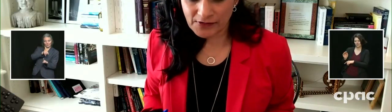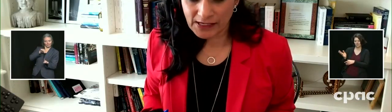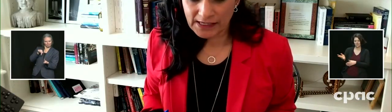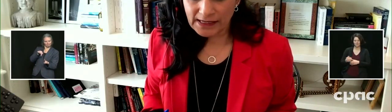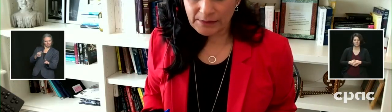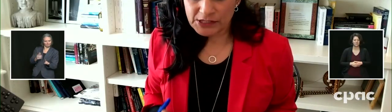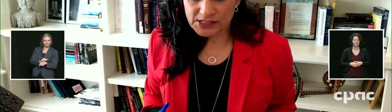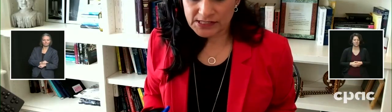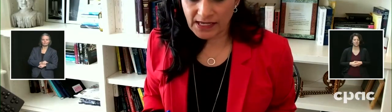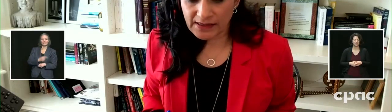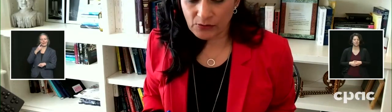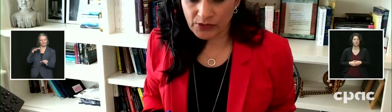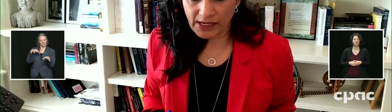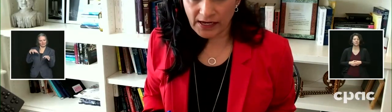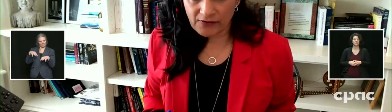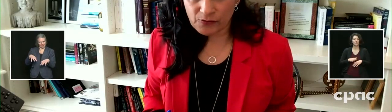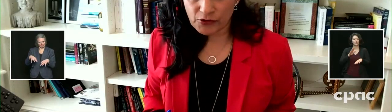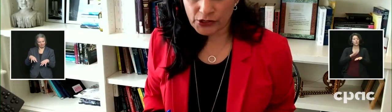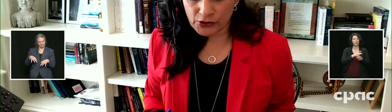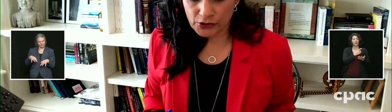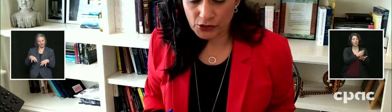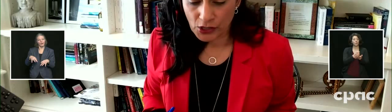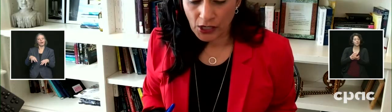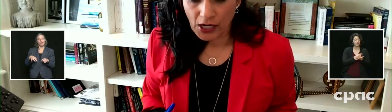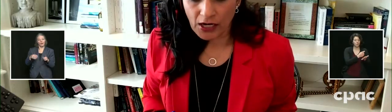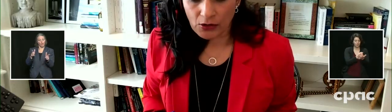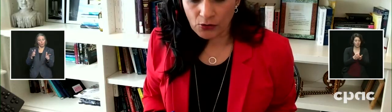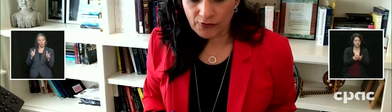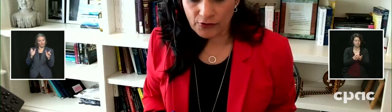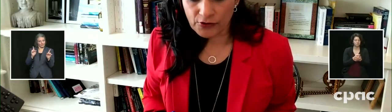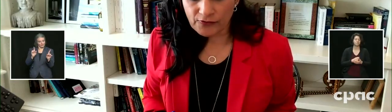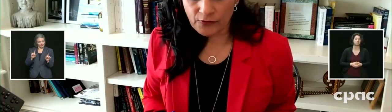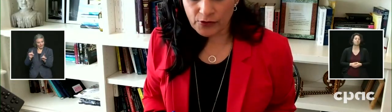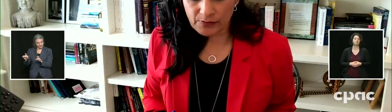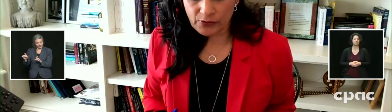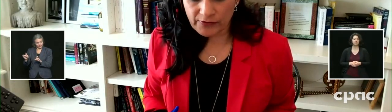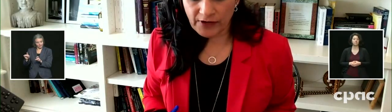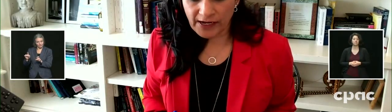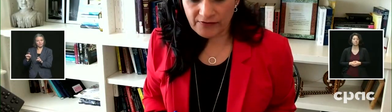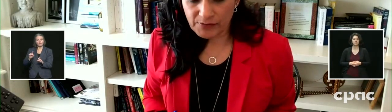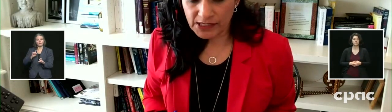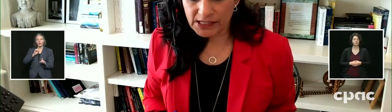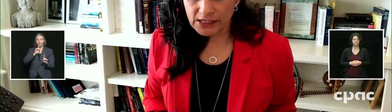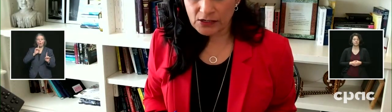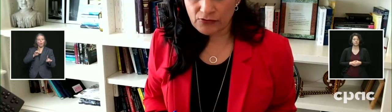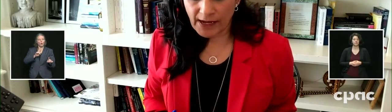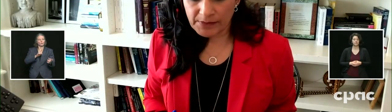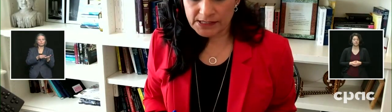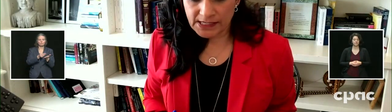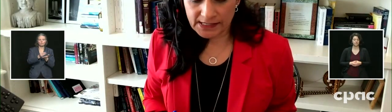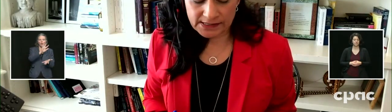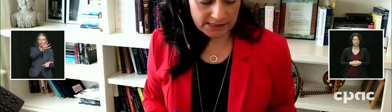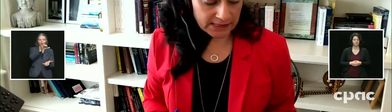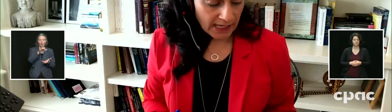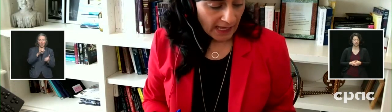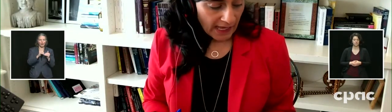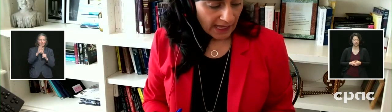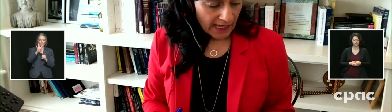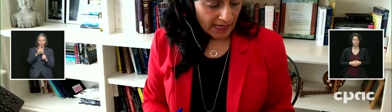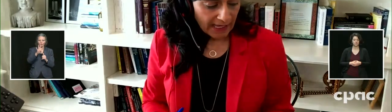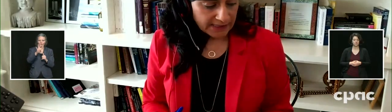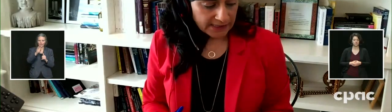perspective, let me just say that we have procured over 40.5 million rapid